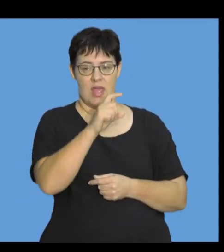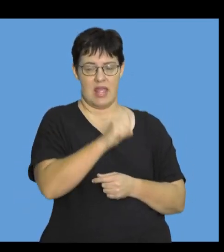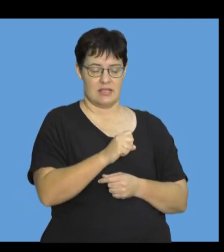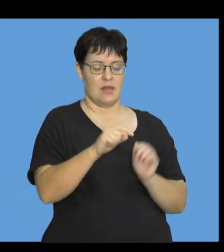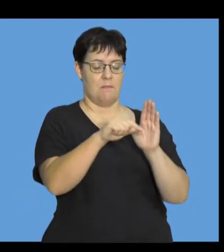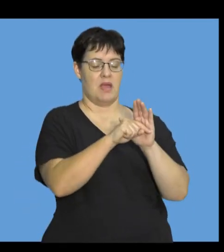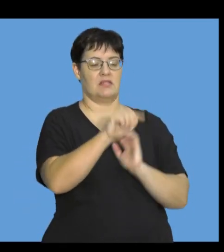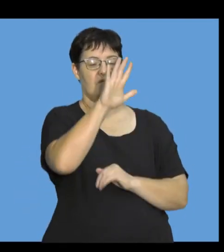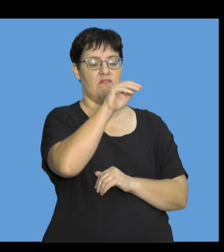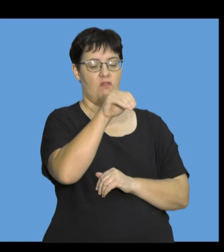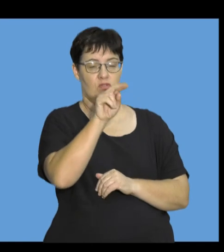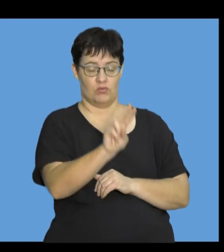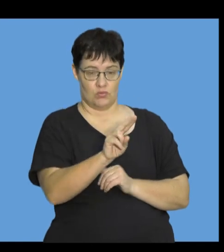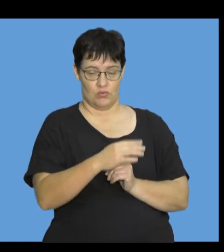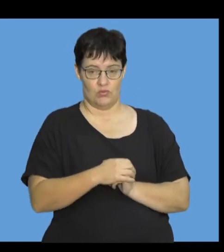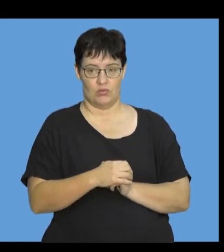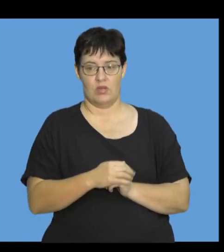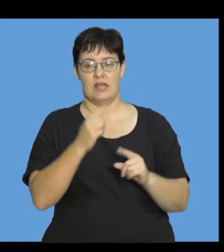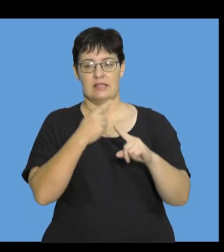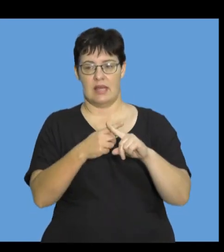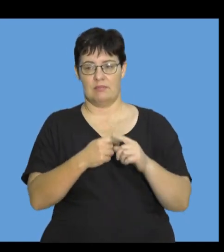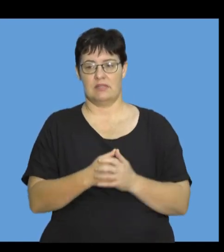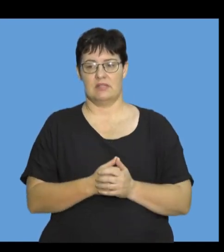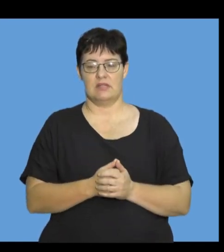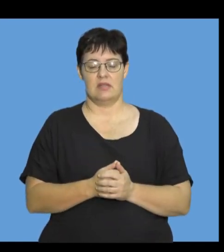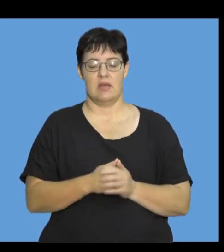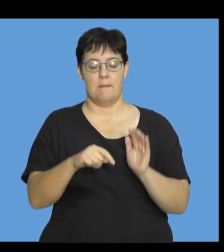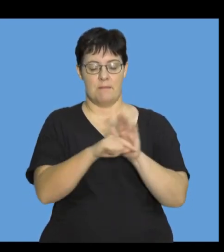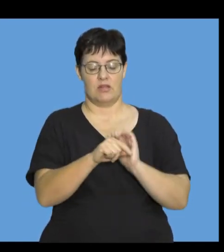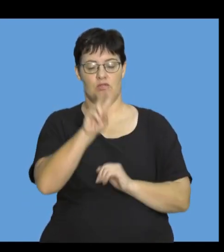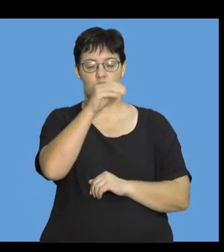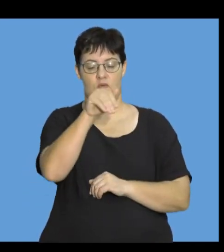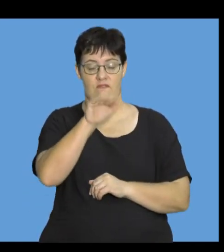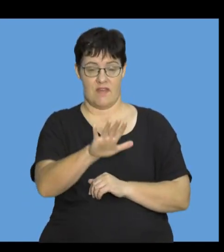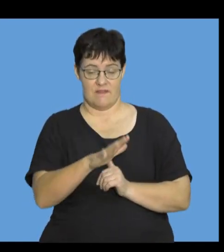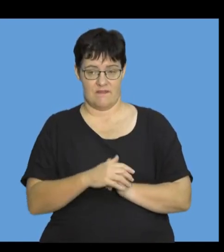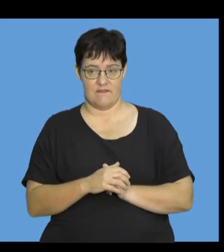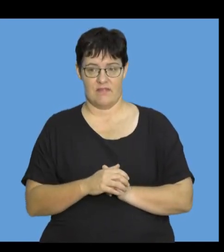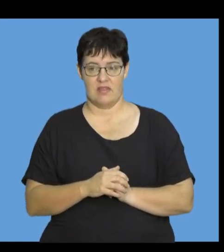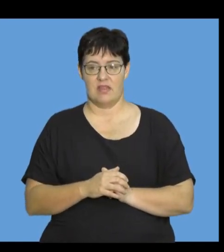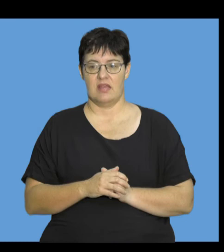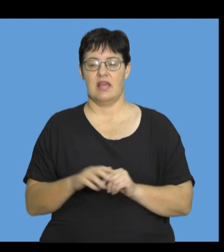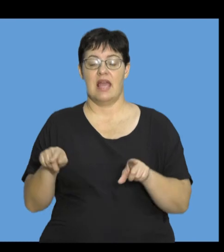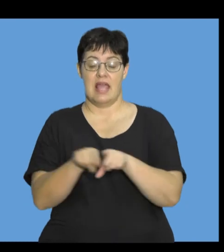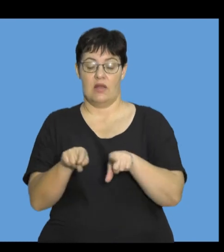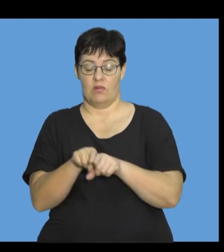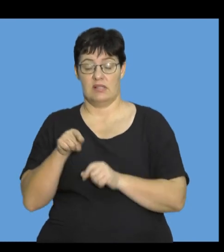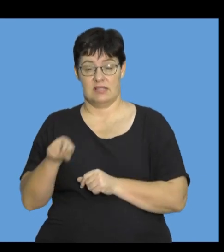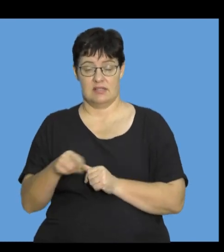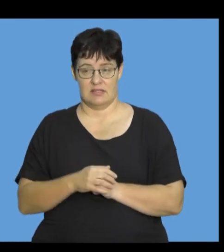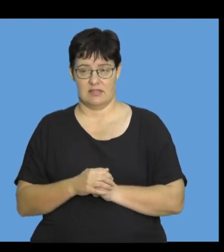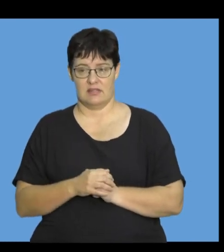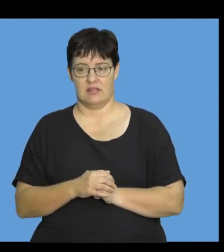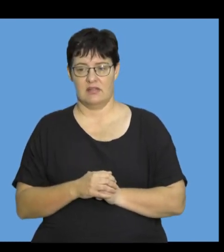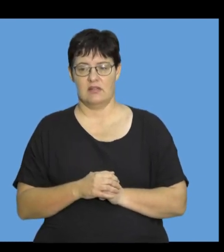will be x minus 5 over 2 times minus 2 over 5, which is